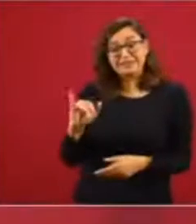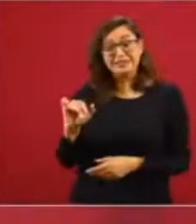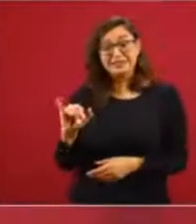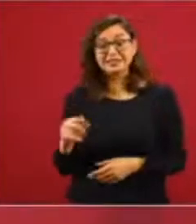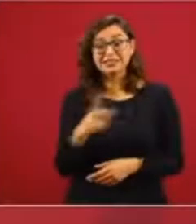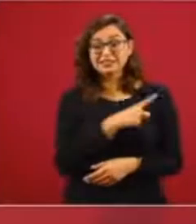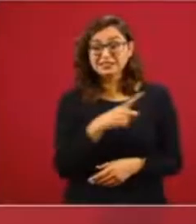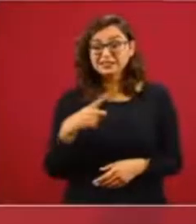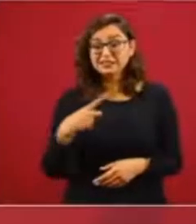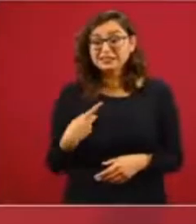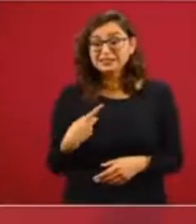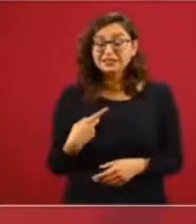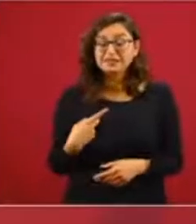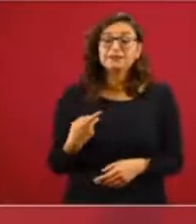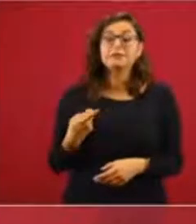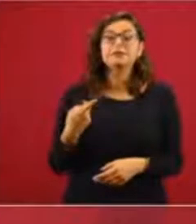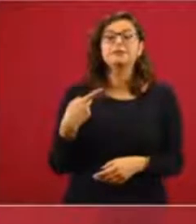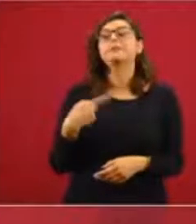actuar